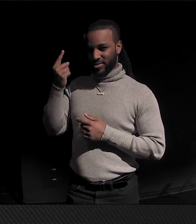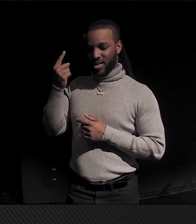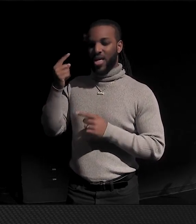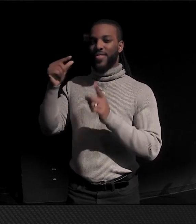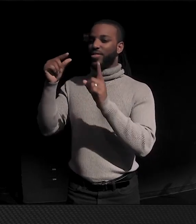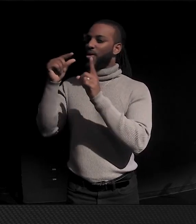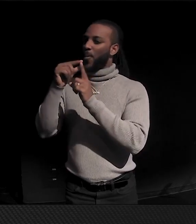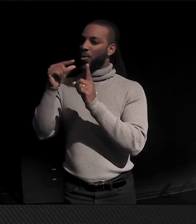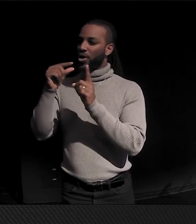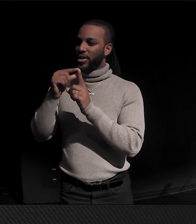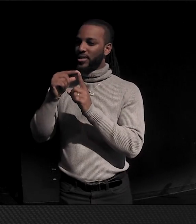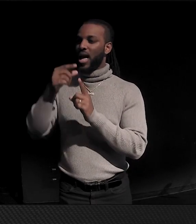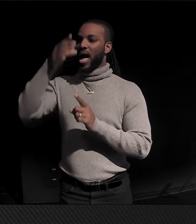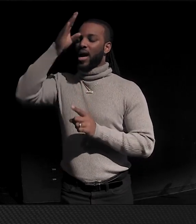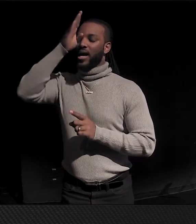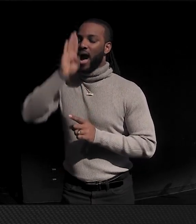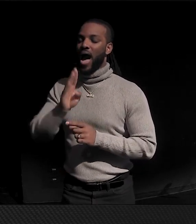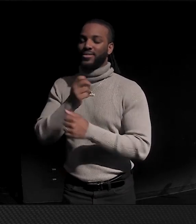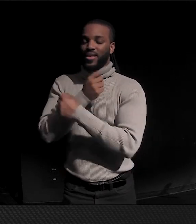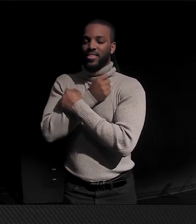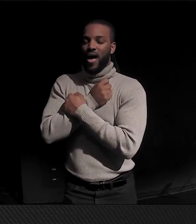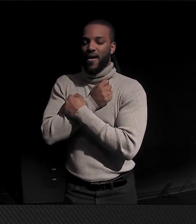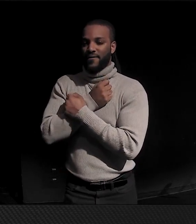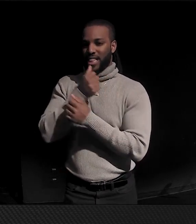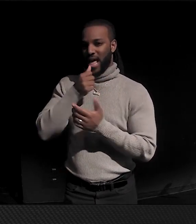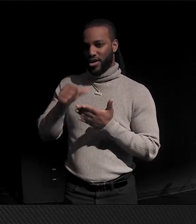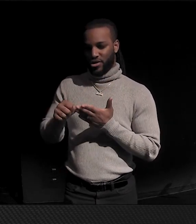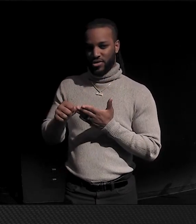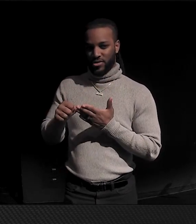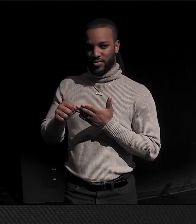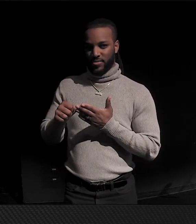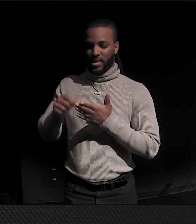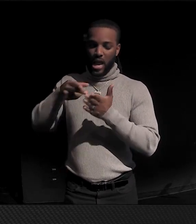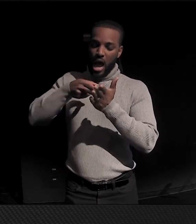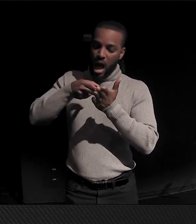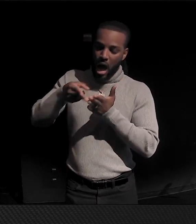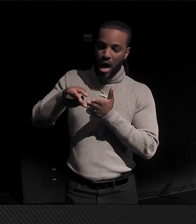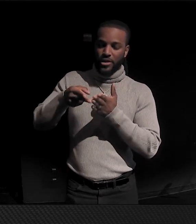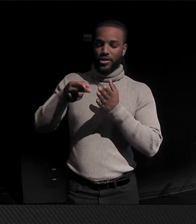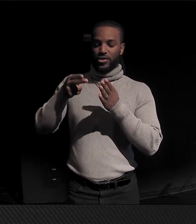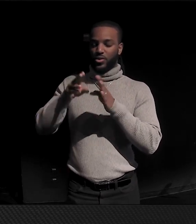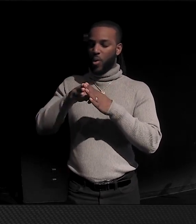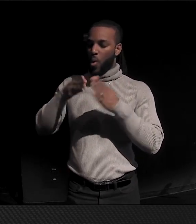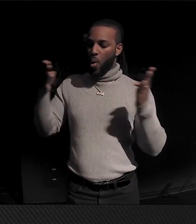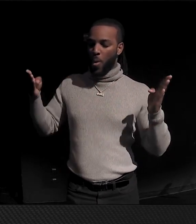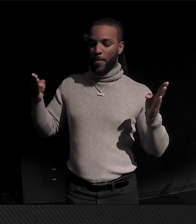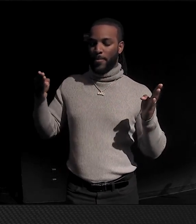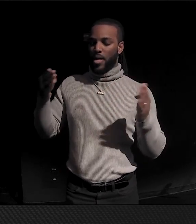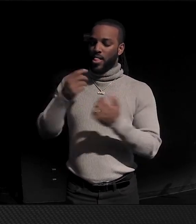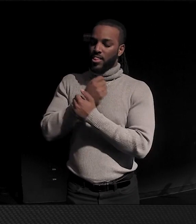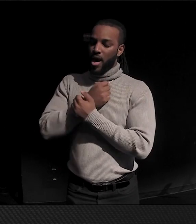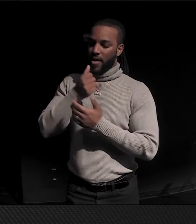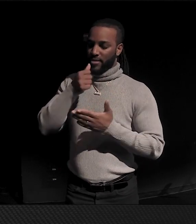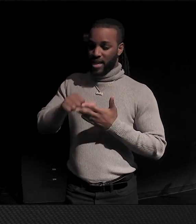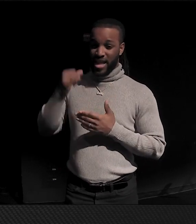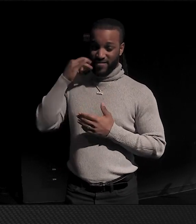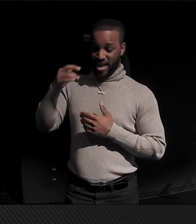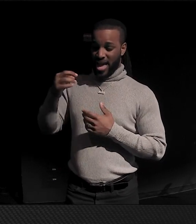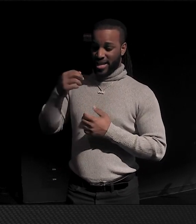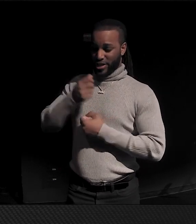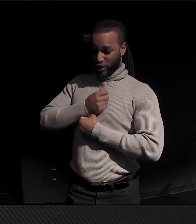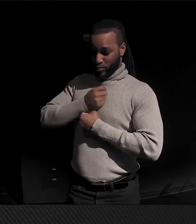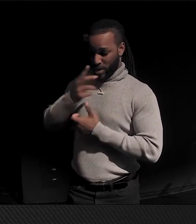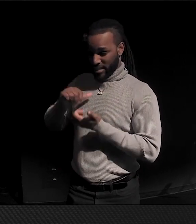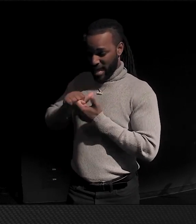word is God's love letter, an honest, open, raw love letter. And if I want to express it the way I think